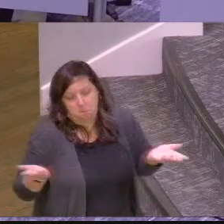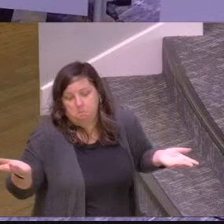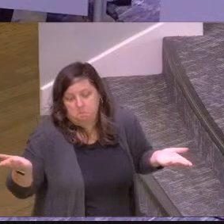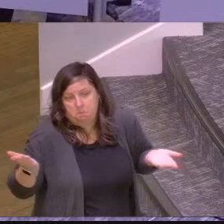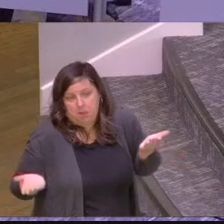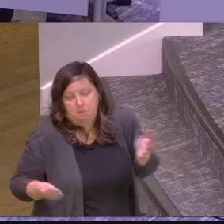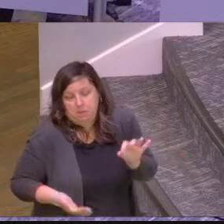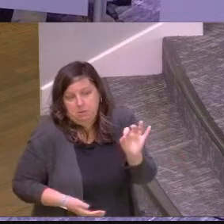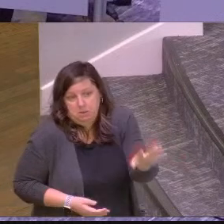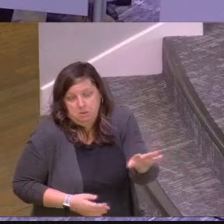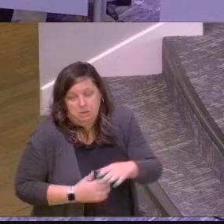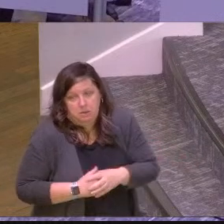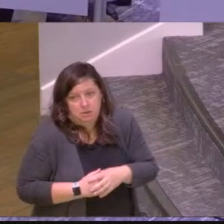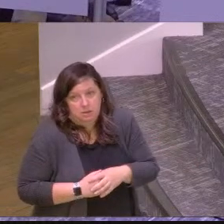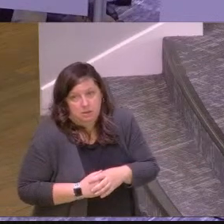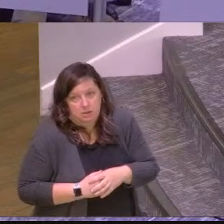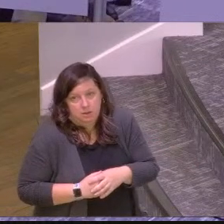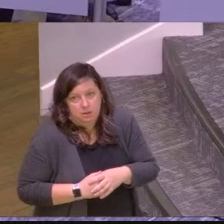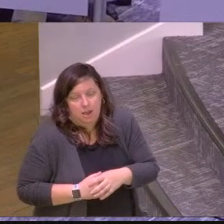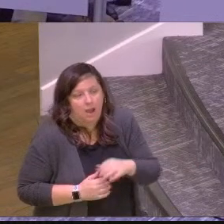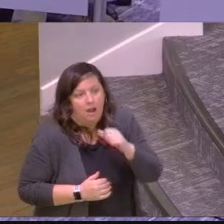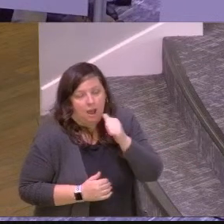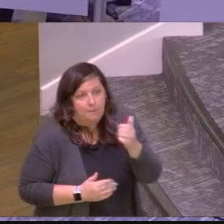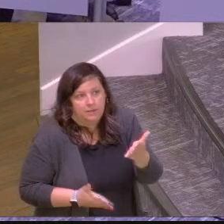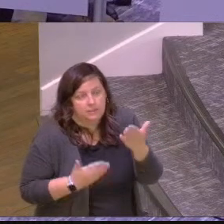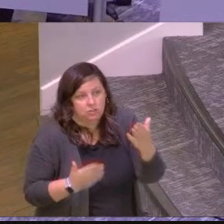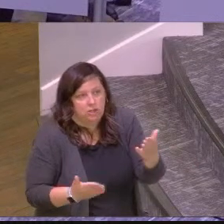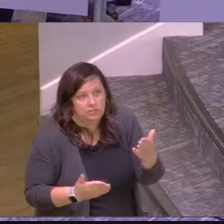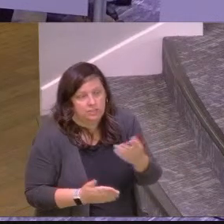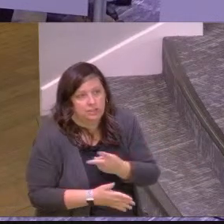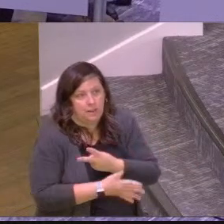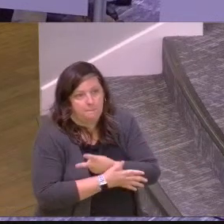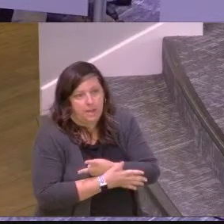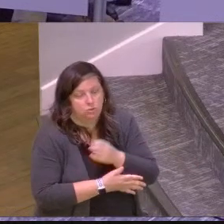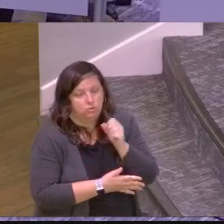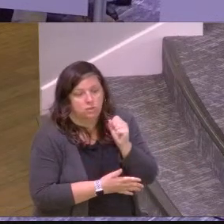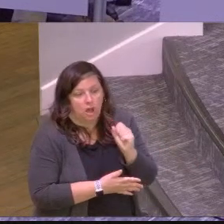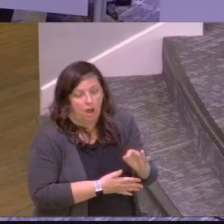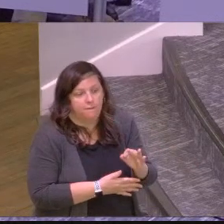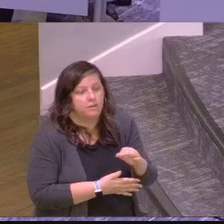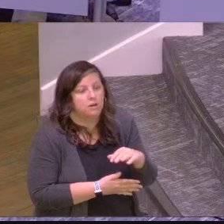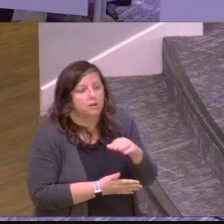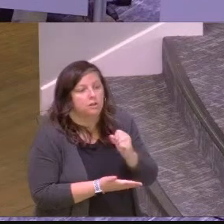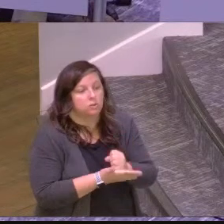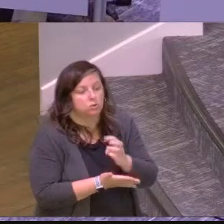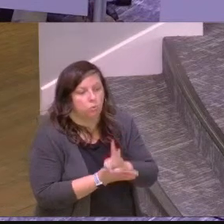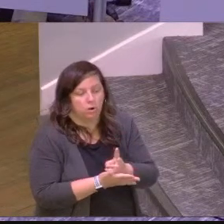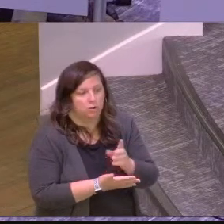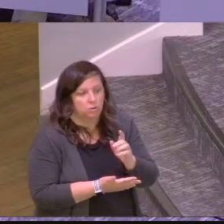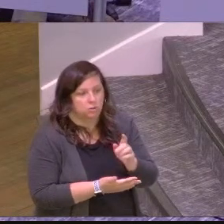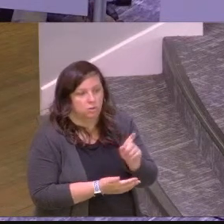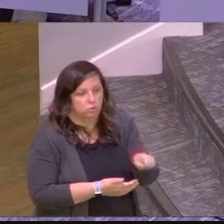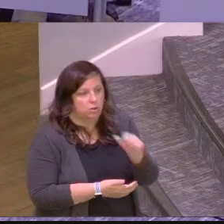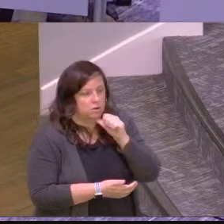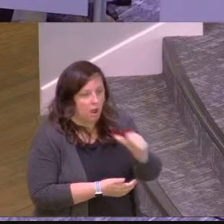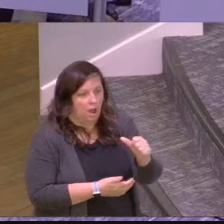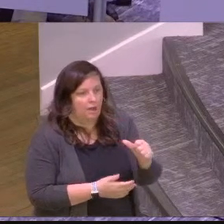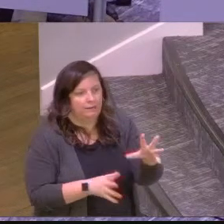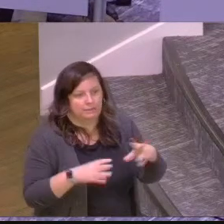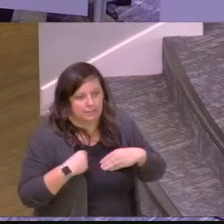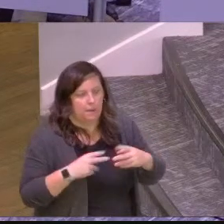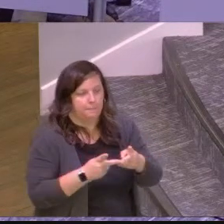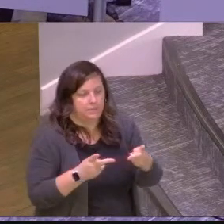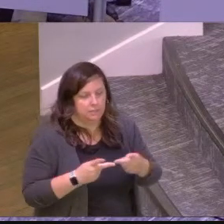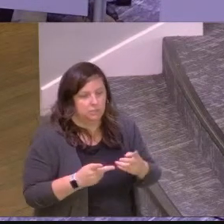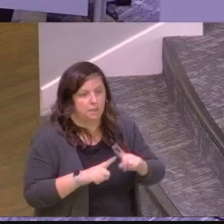that masters of social workers should not take these positions. I'm saying perhaps our minimum educational qualifications